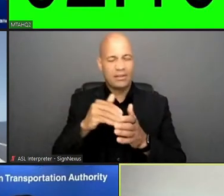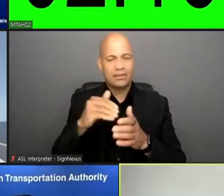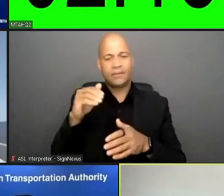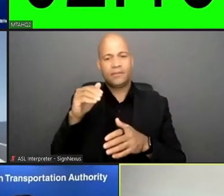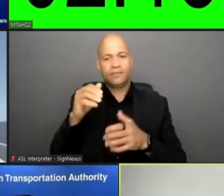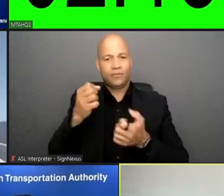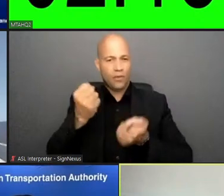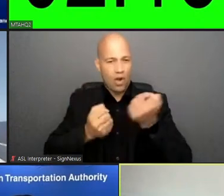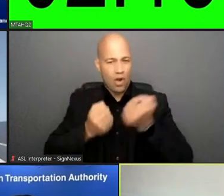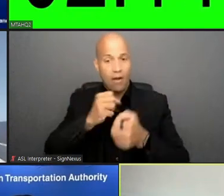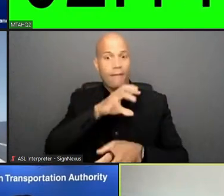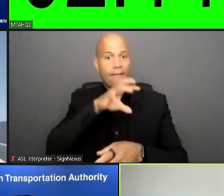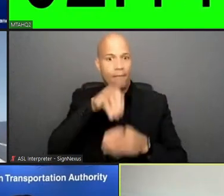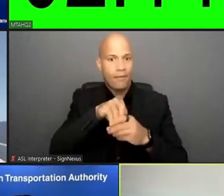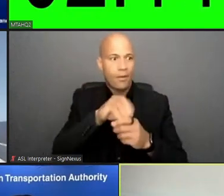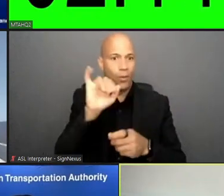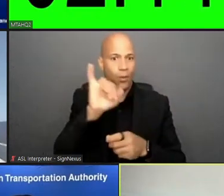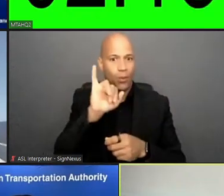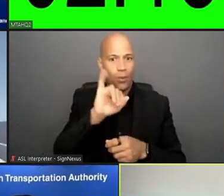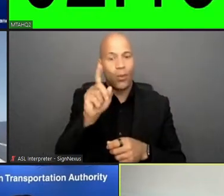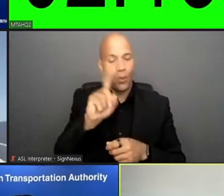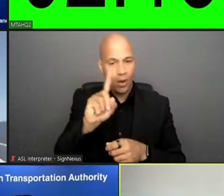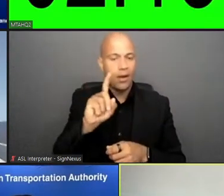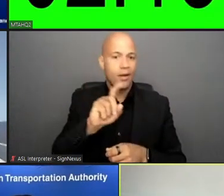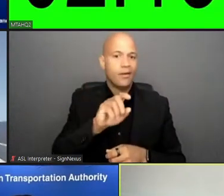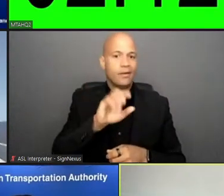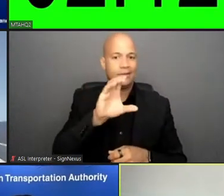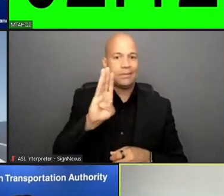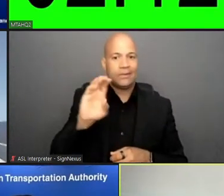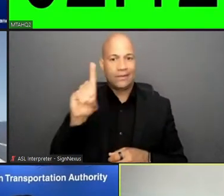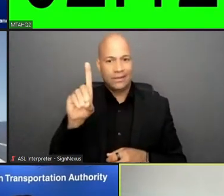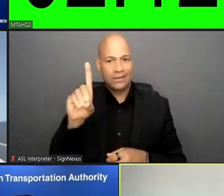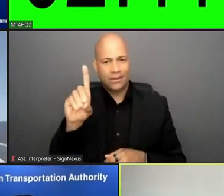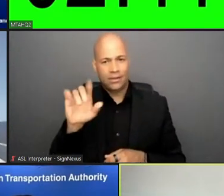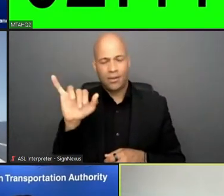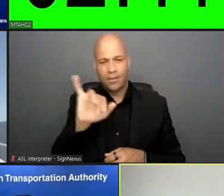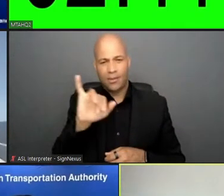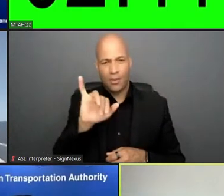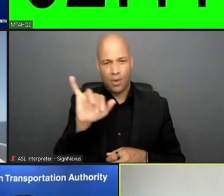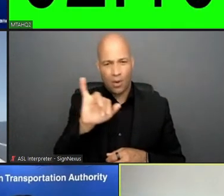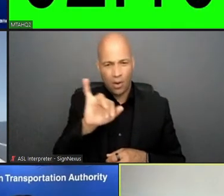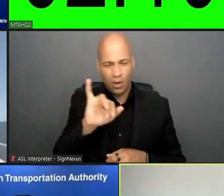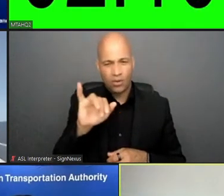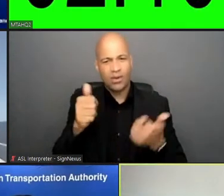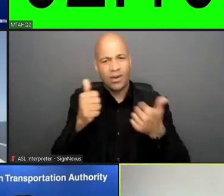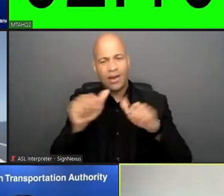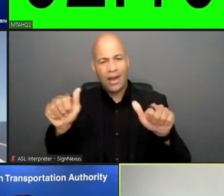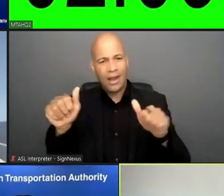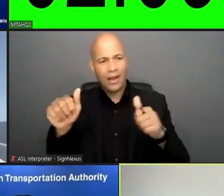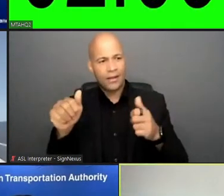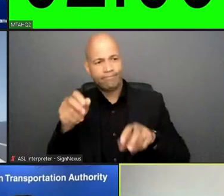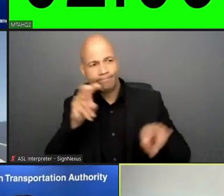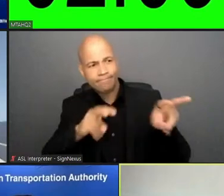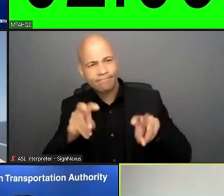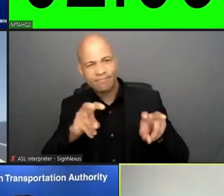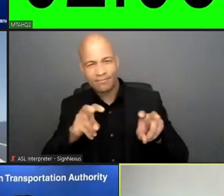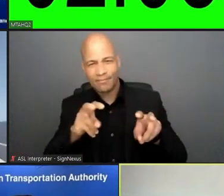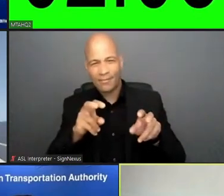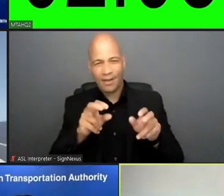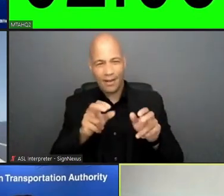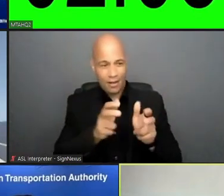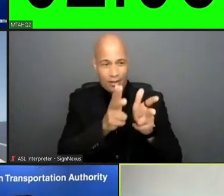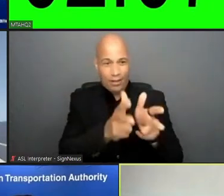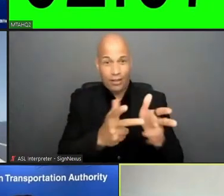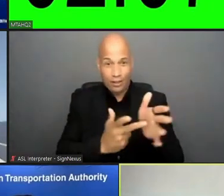the CBD for at the same time the bottom has dropped out of out of any enforcement of double parking no